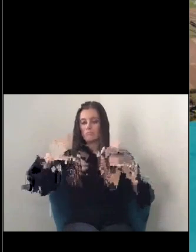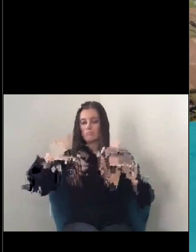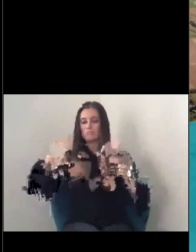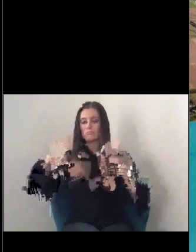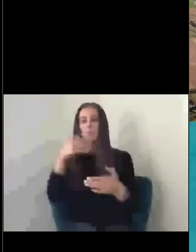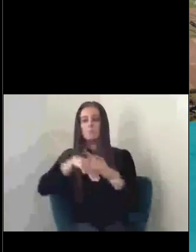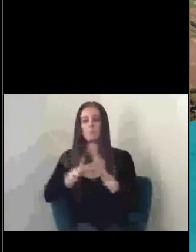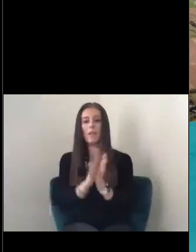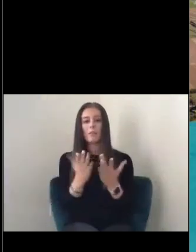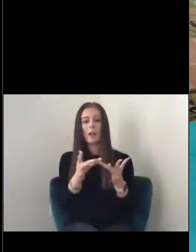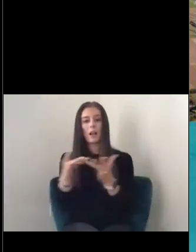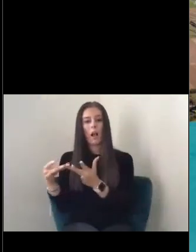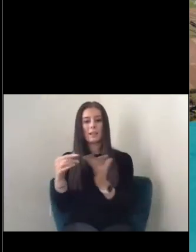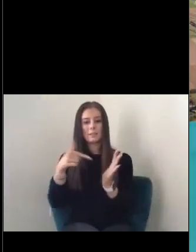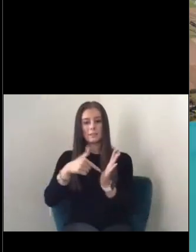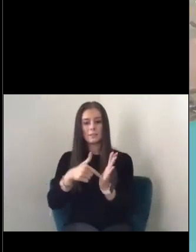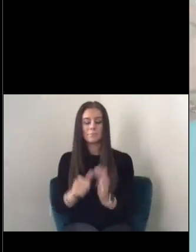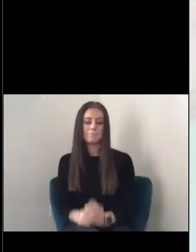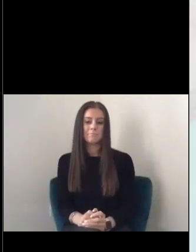Design Refinement Consultation.